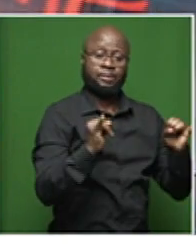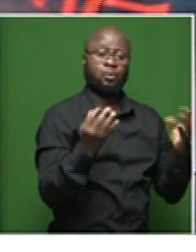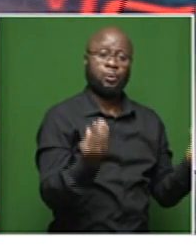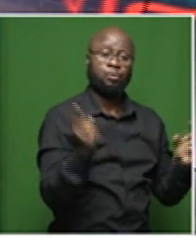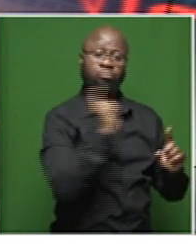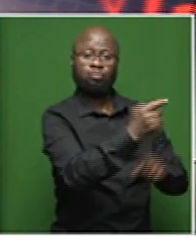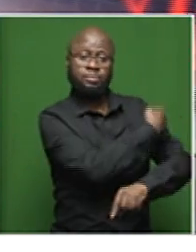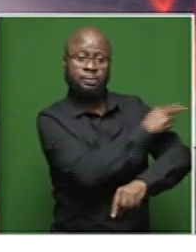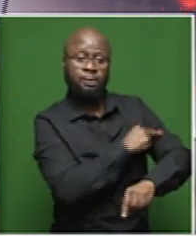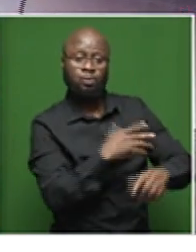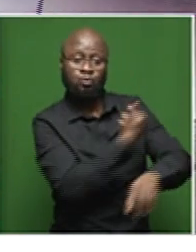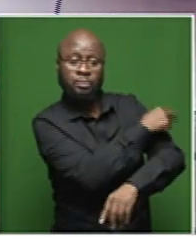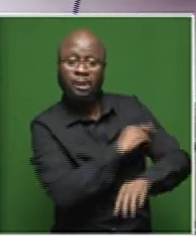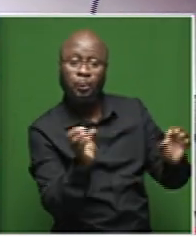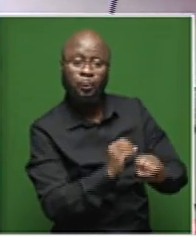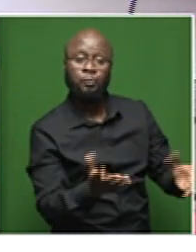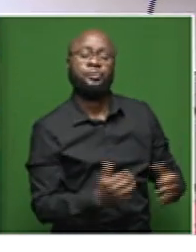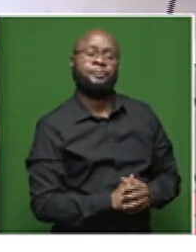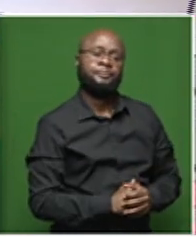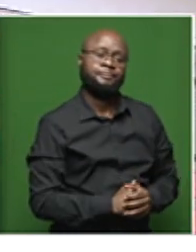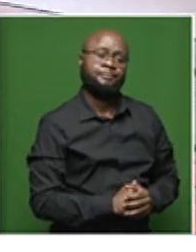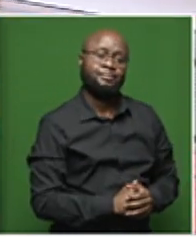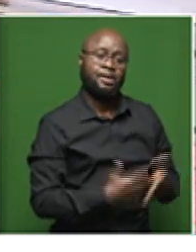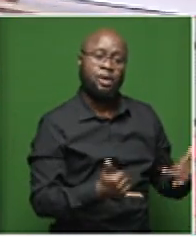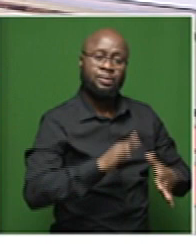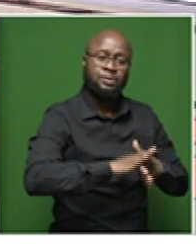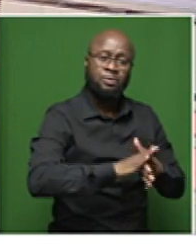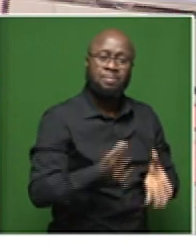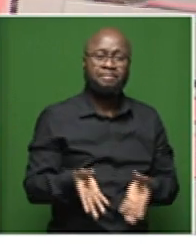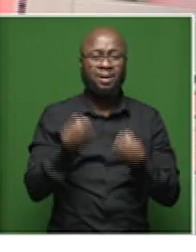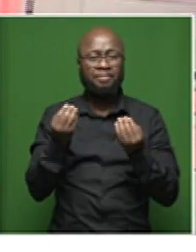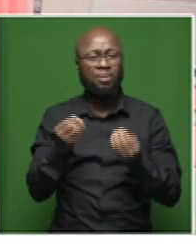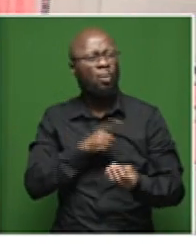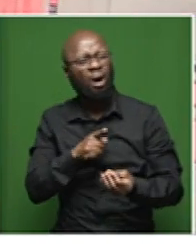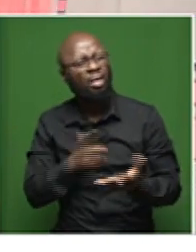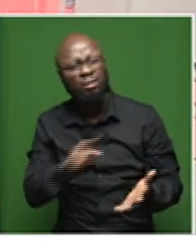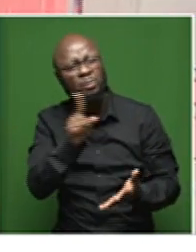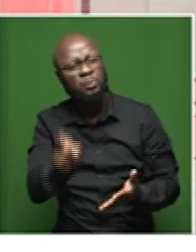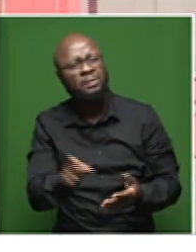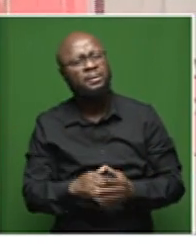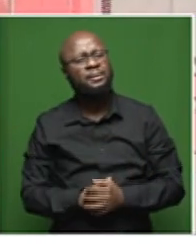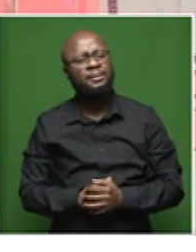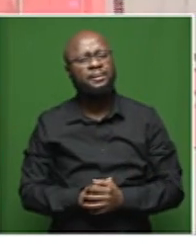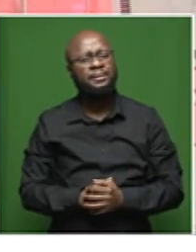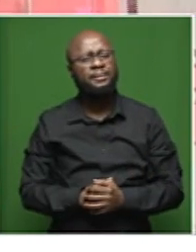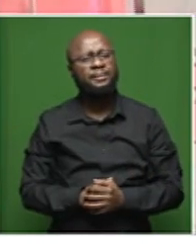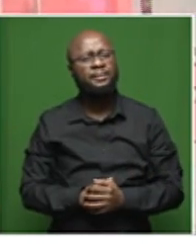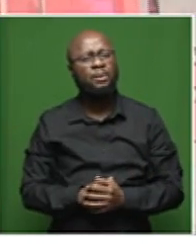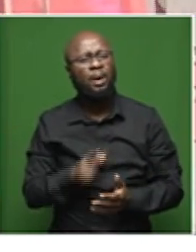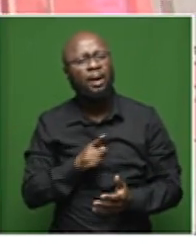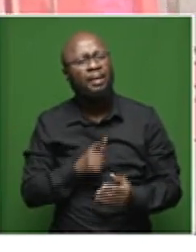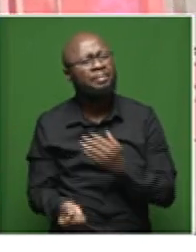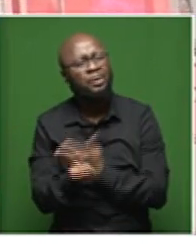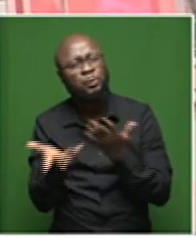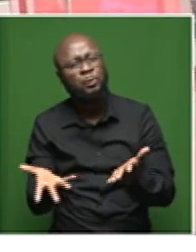in any way with a problem. Mm. Let's talk around the causes of hypertension and high blood pressure. What causes all of this to happen? So I